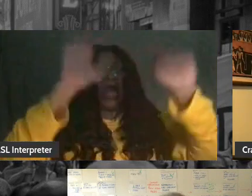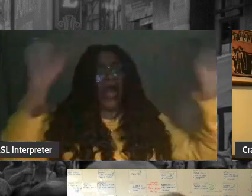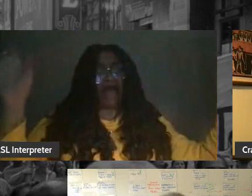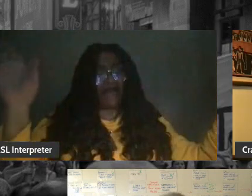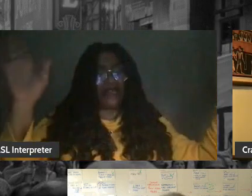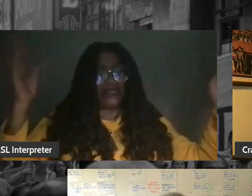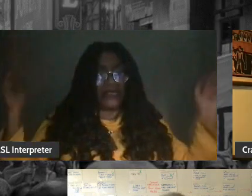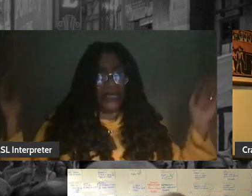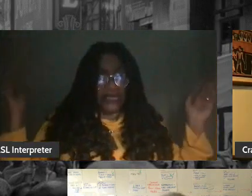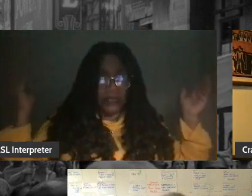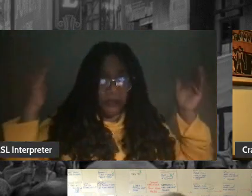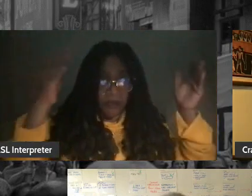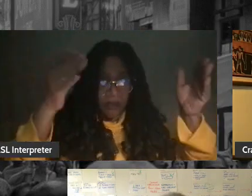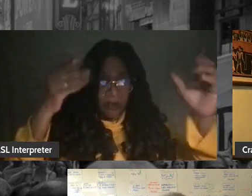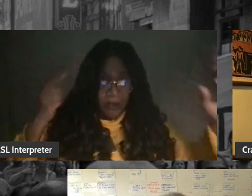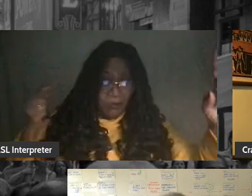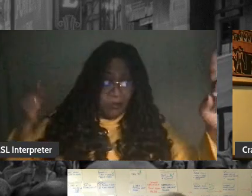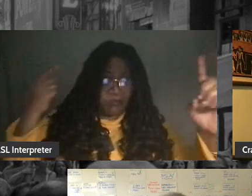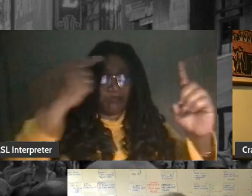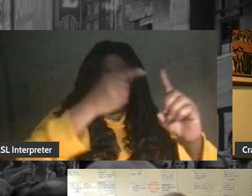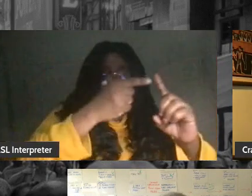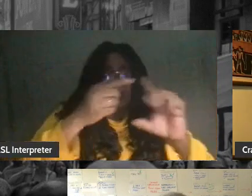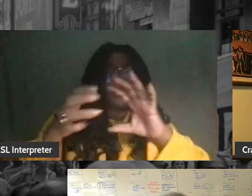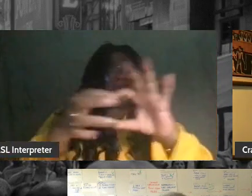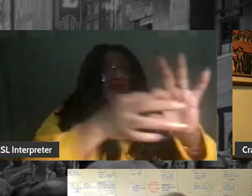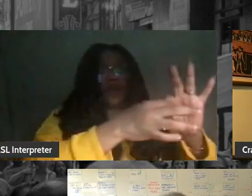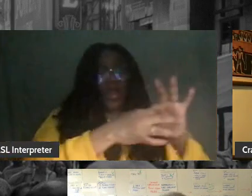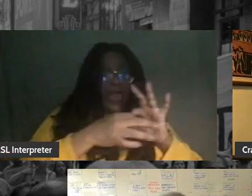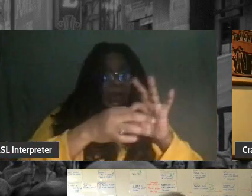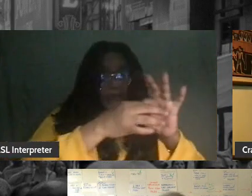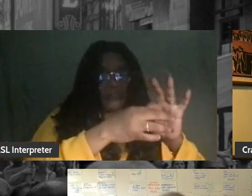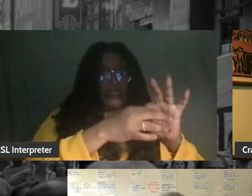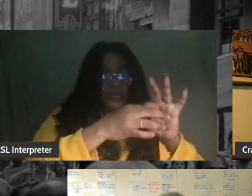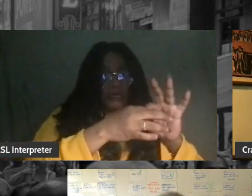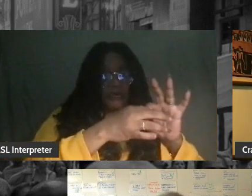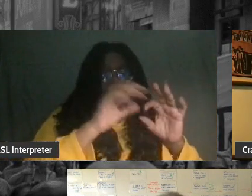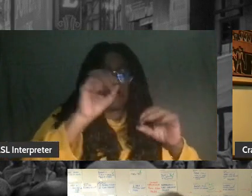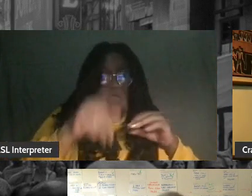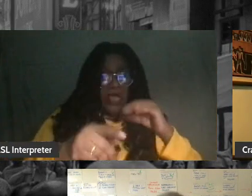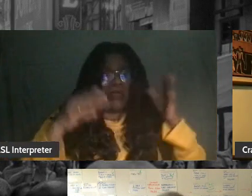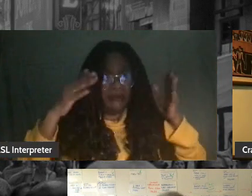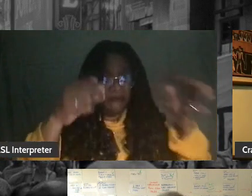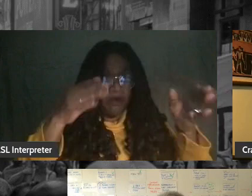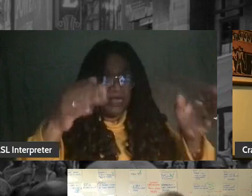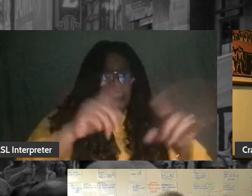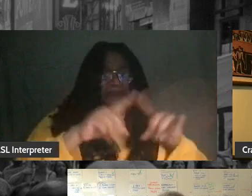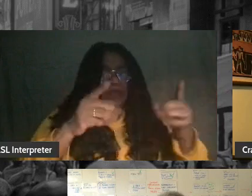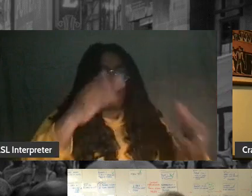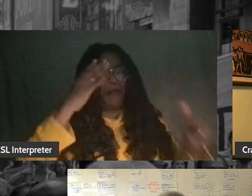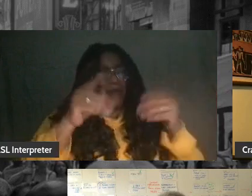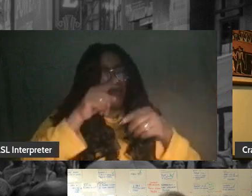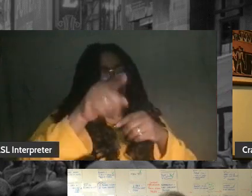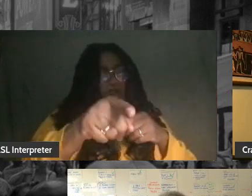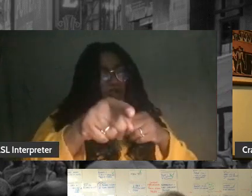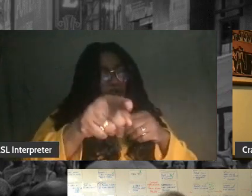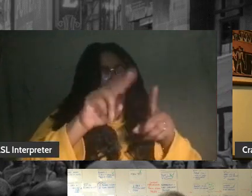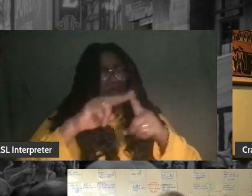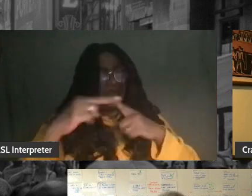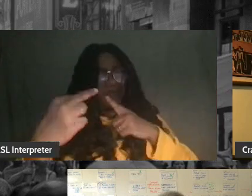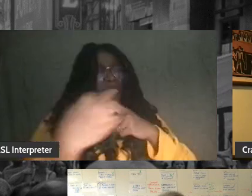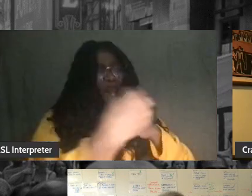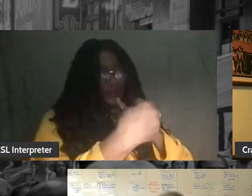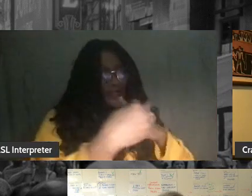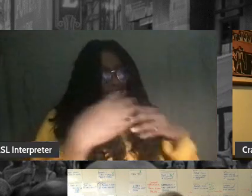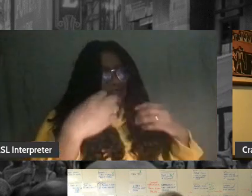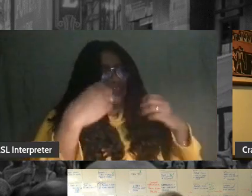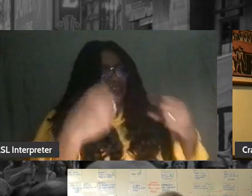be a collaborative process, but sometimes I have to imagine that you may have a strong perspective about a particular aspect